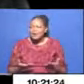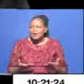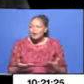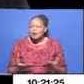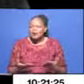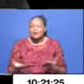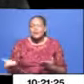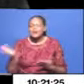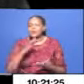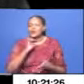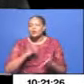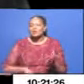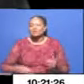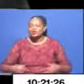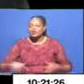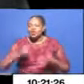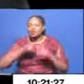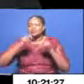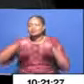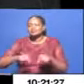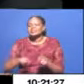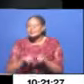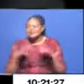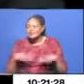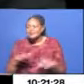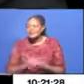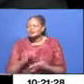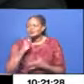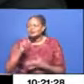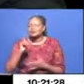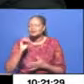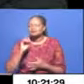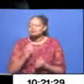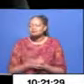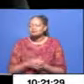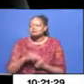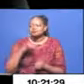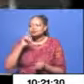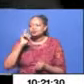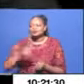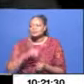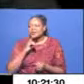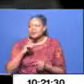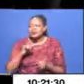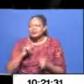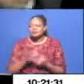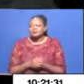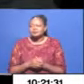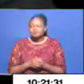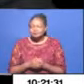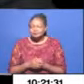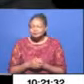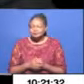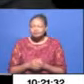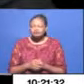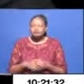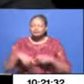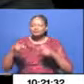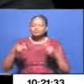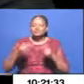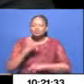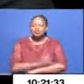the youths wrote today, the same people you are saying should be riding these institutions, should